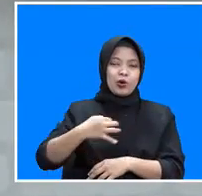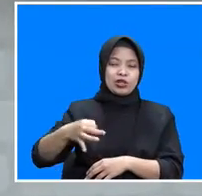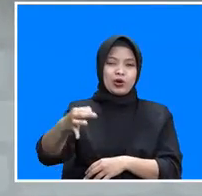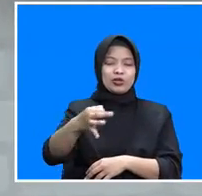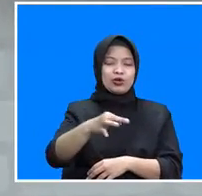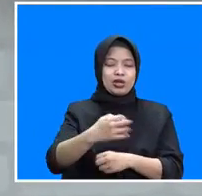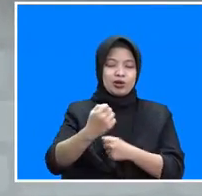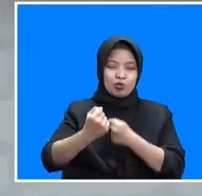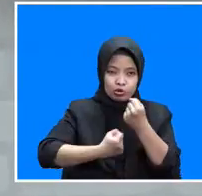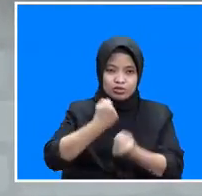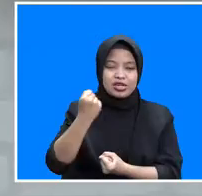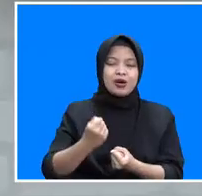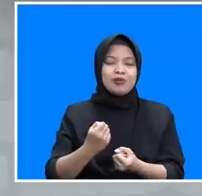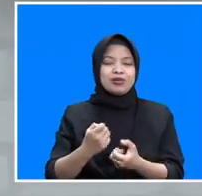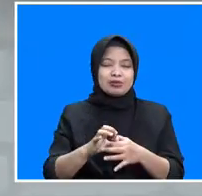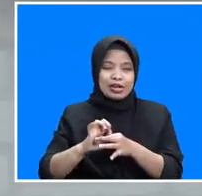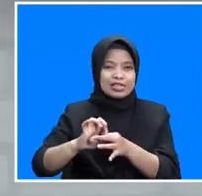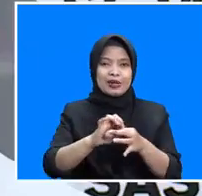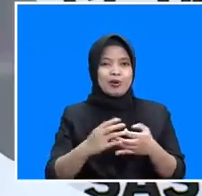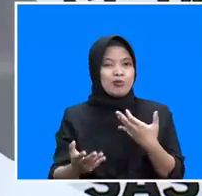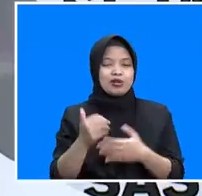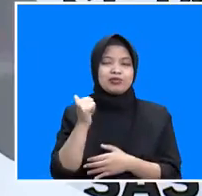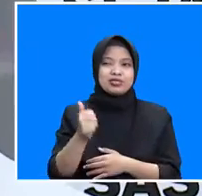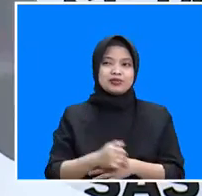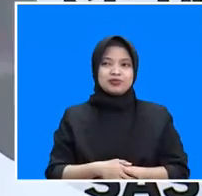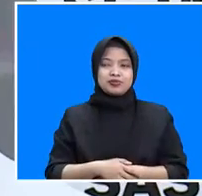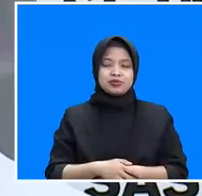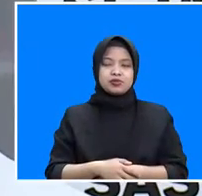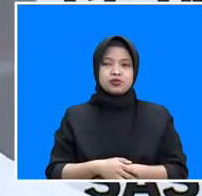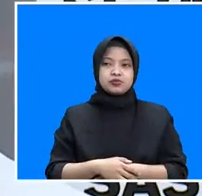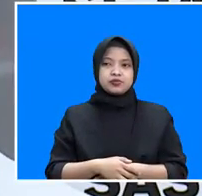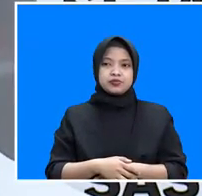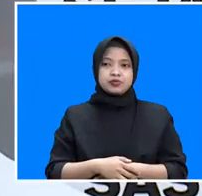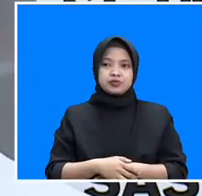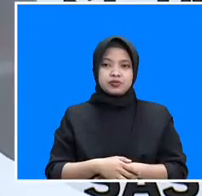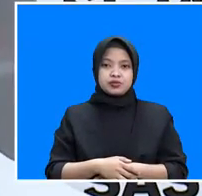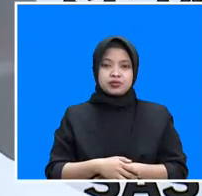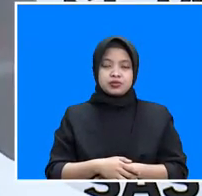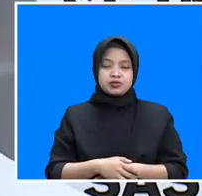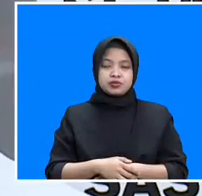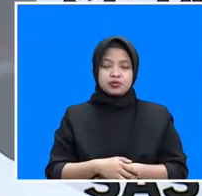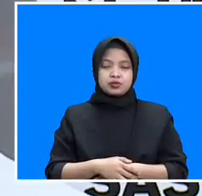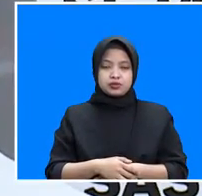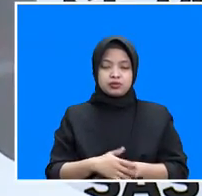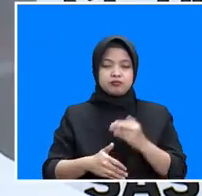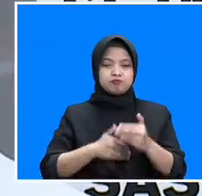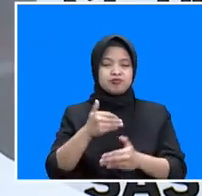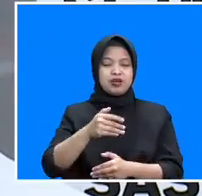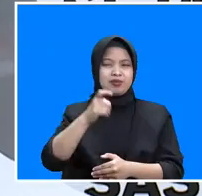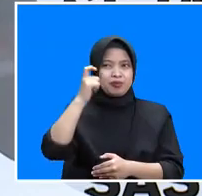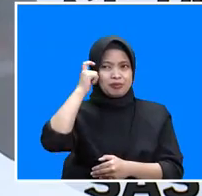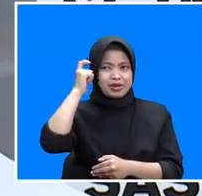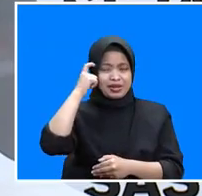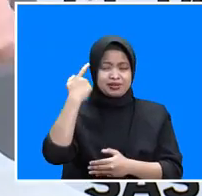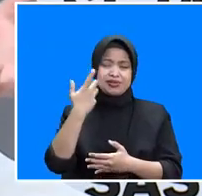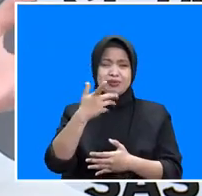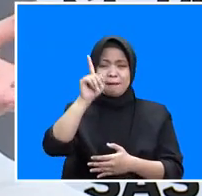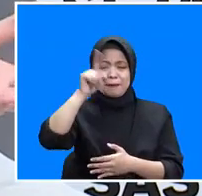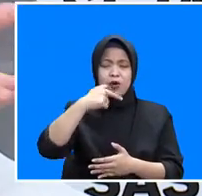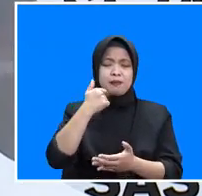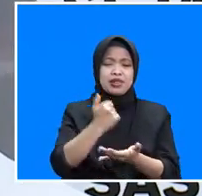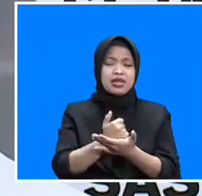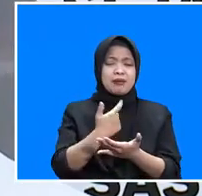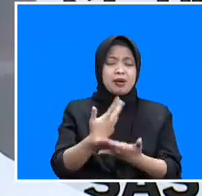government, 3 more districts. I mean, you know, so you know, then we have to think, how can we work effectively, you know,